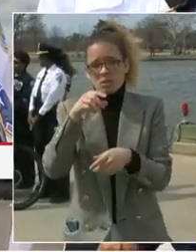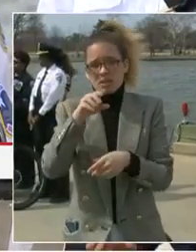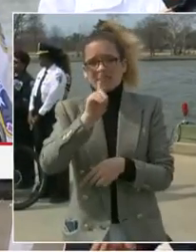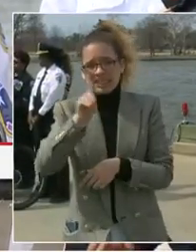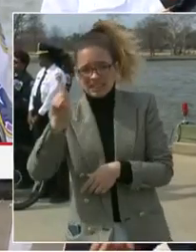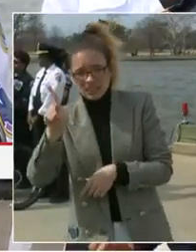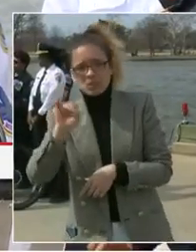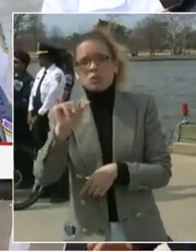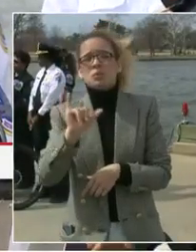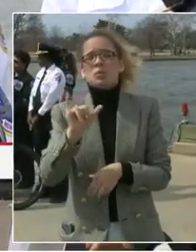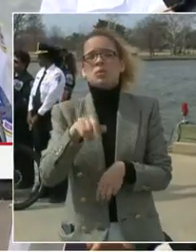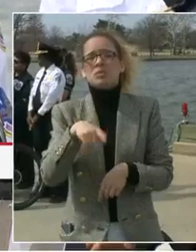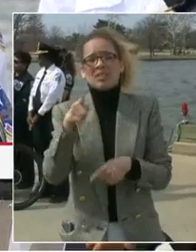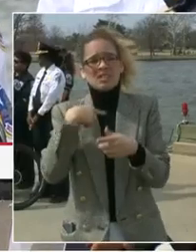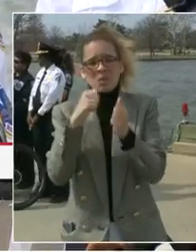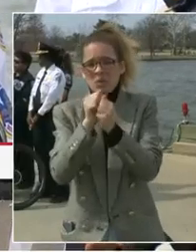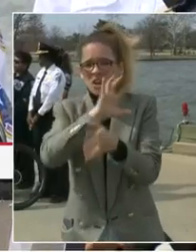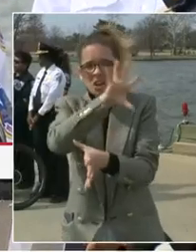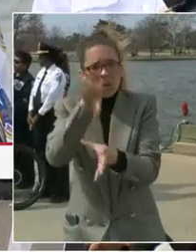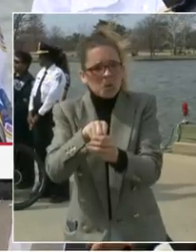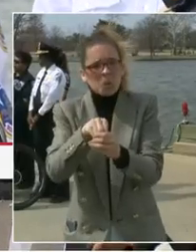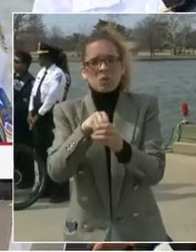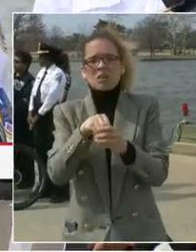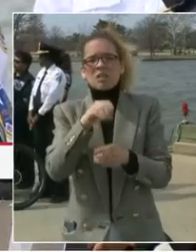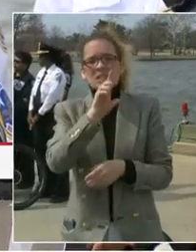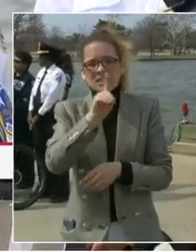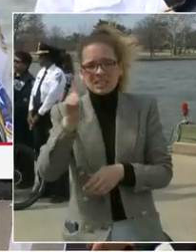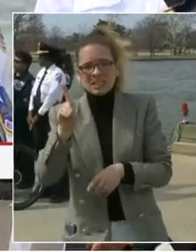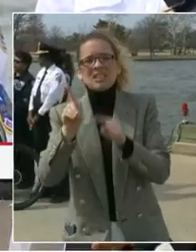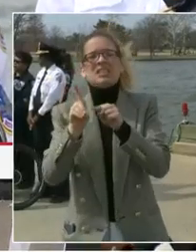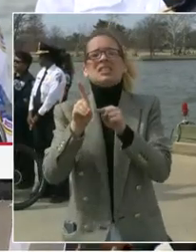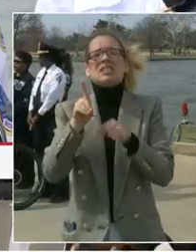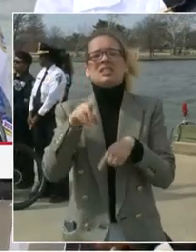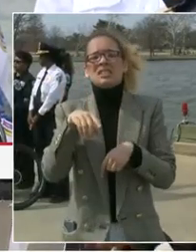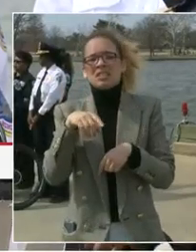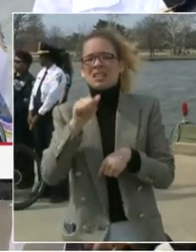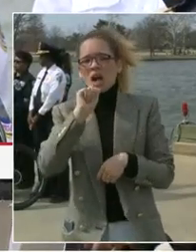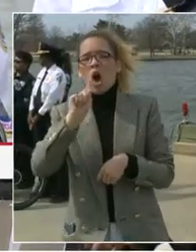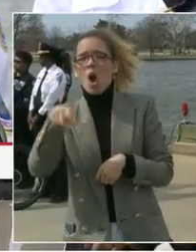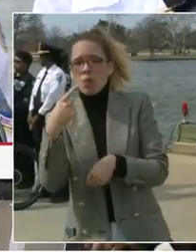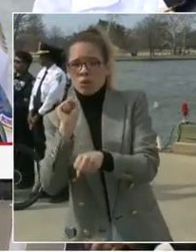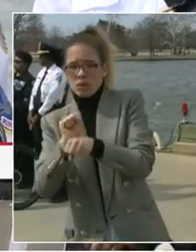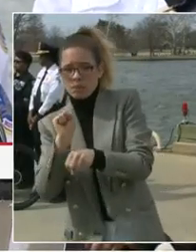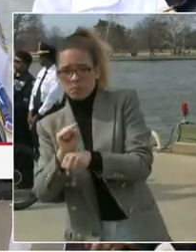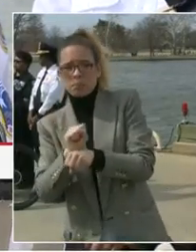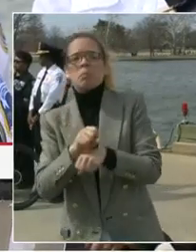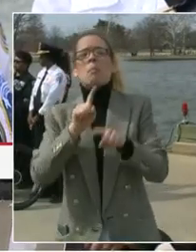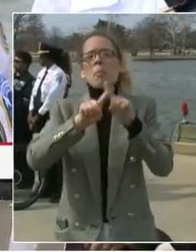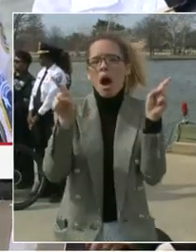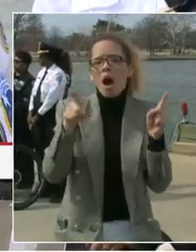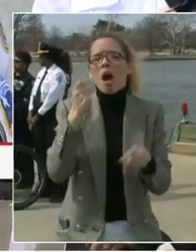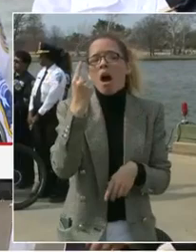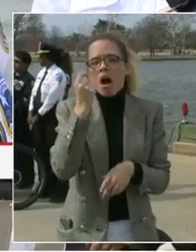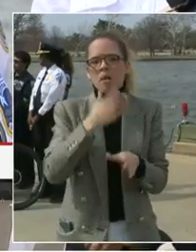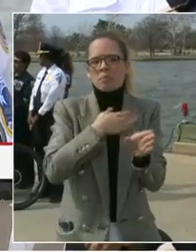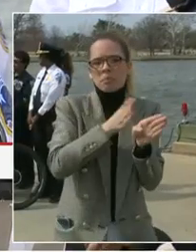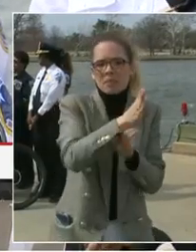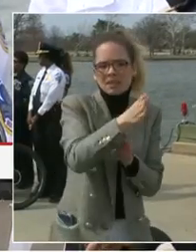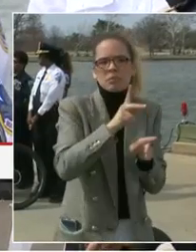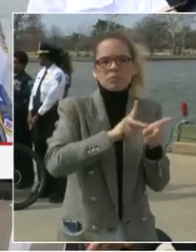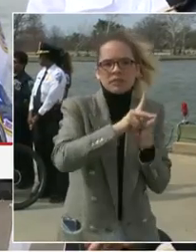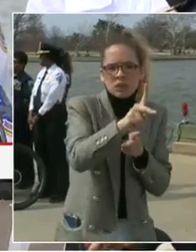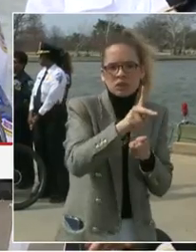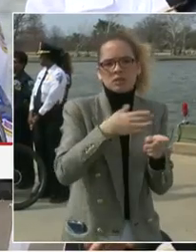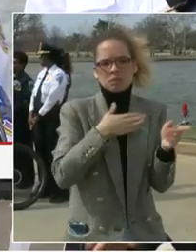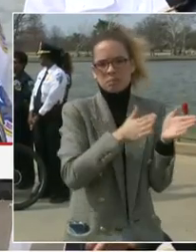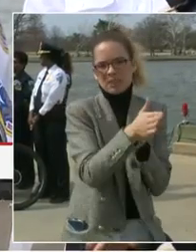or personnel-related, impacts my community, a community that I love in a city that I cherish. My other assignments prepared me for this command, but